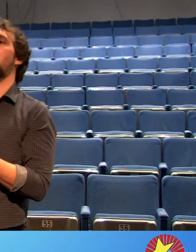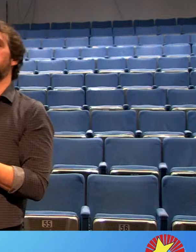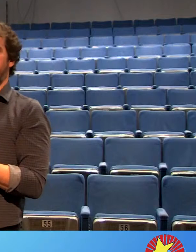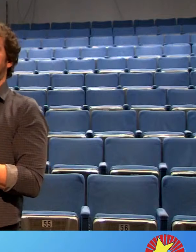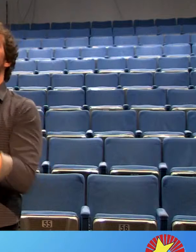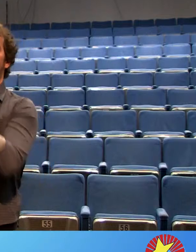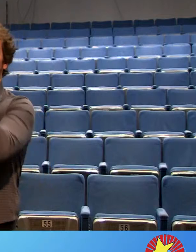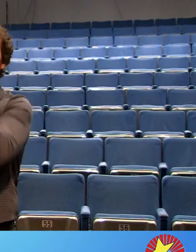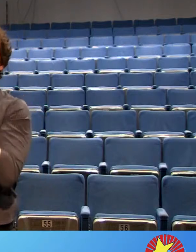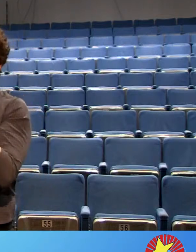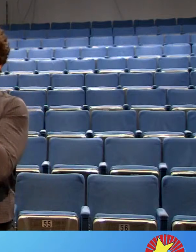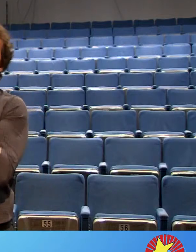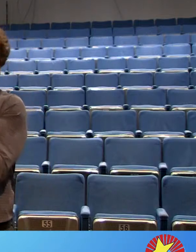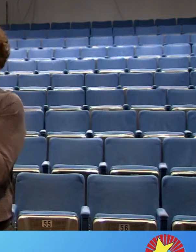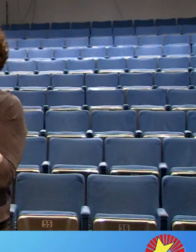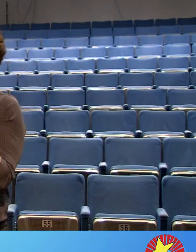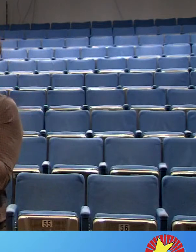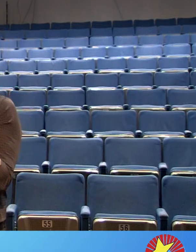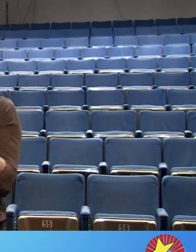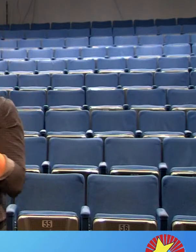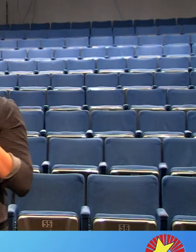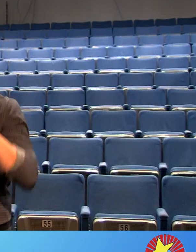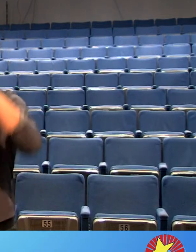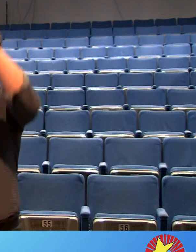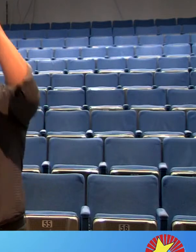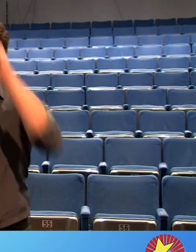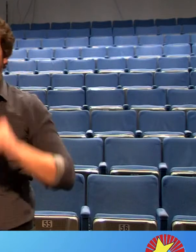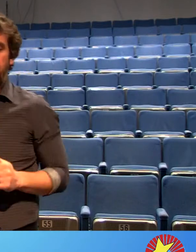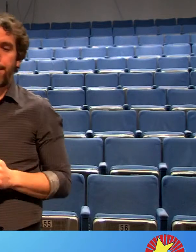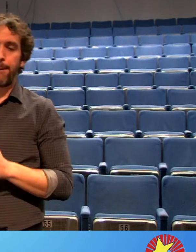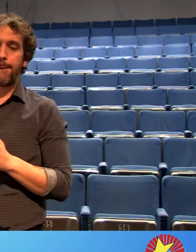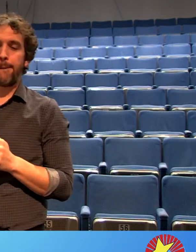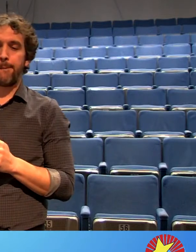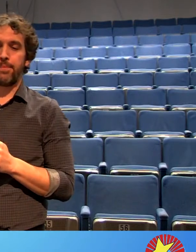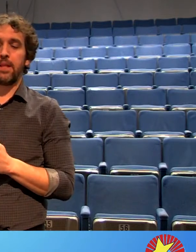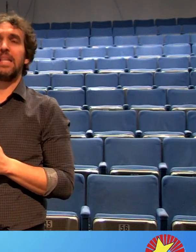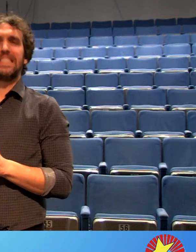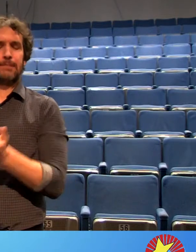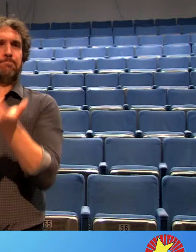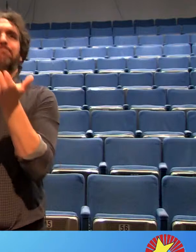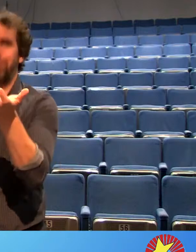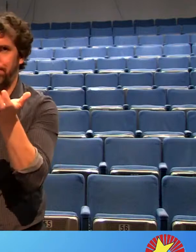issues coming up. Okay. So yes. So most students at the high school level were able to achieve